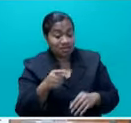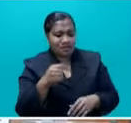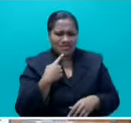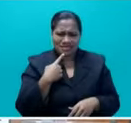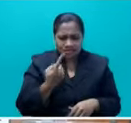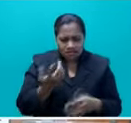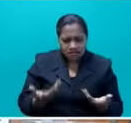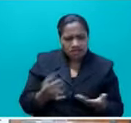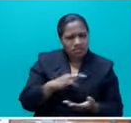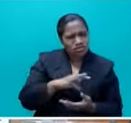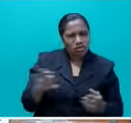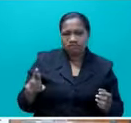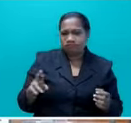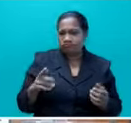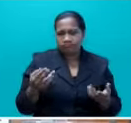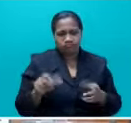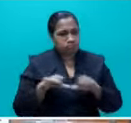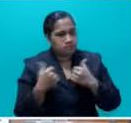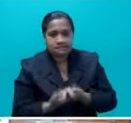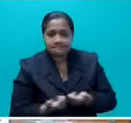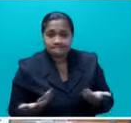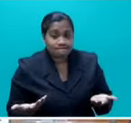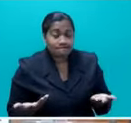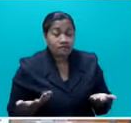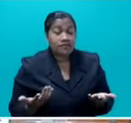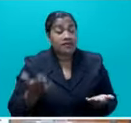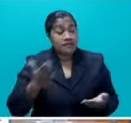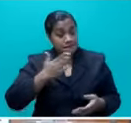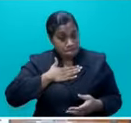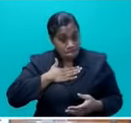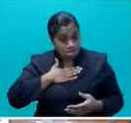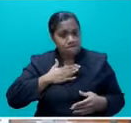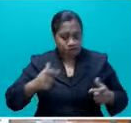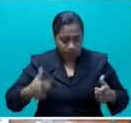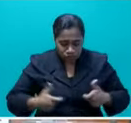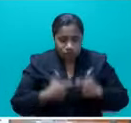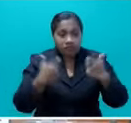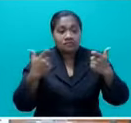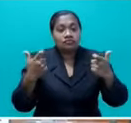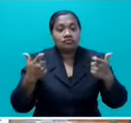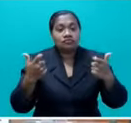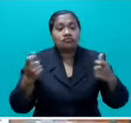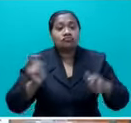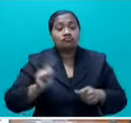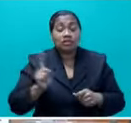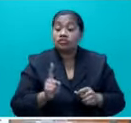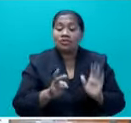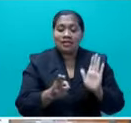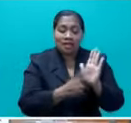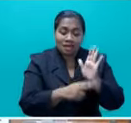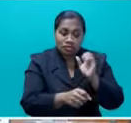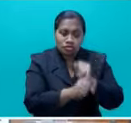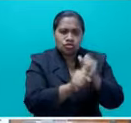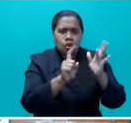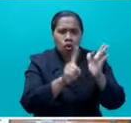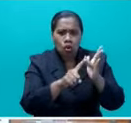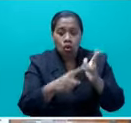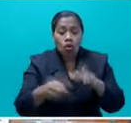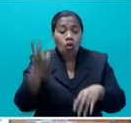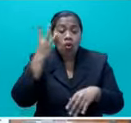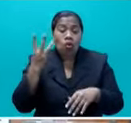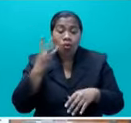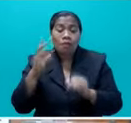Mr. Speaker, sir, my challenge is that to the NGOs and the women's groups that are listening